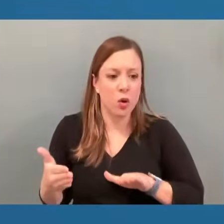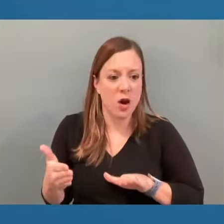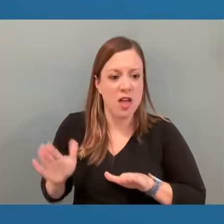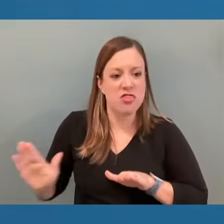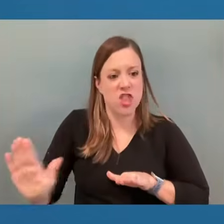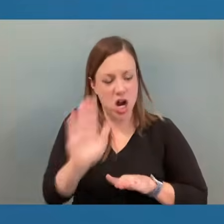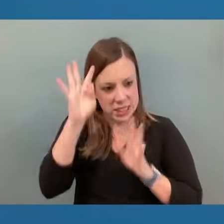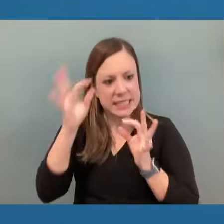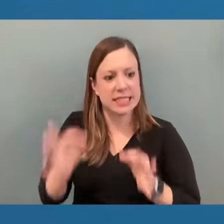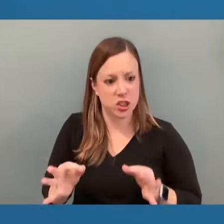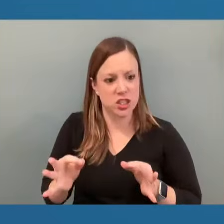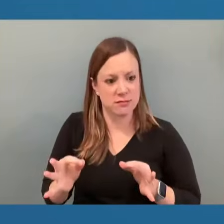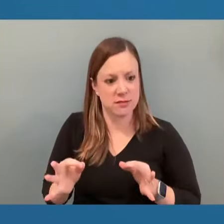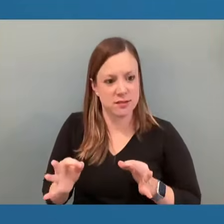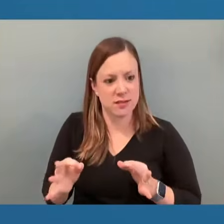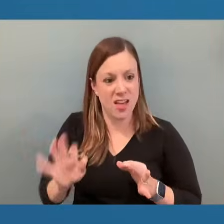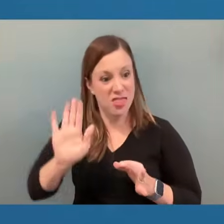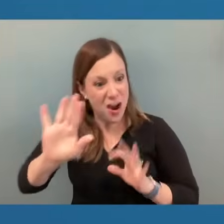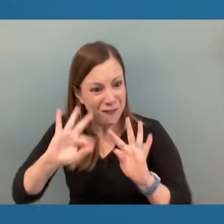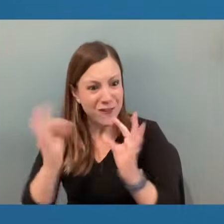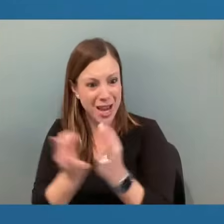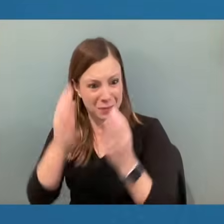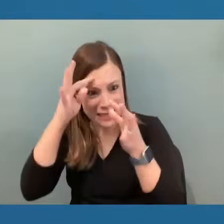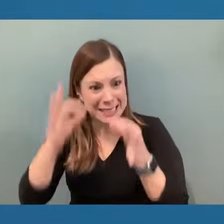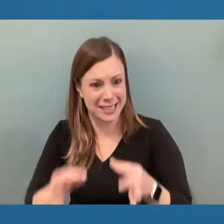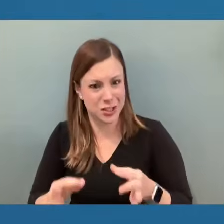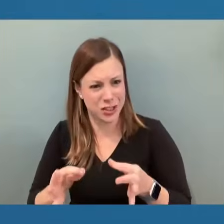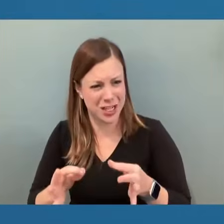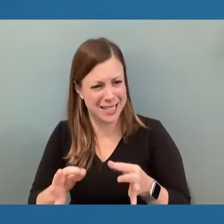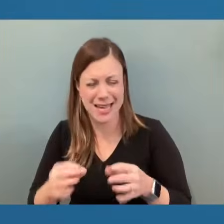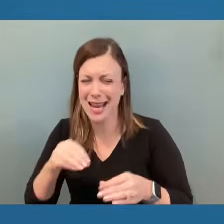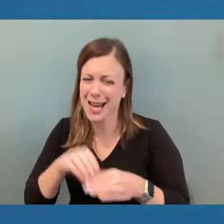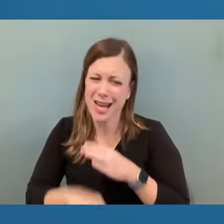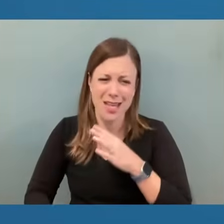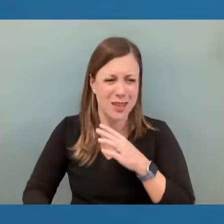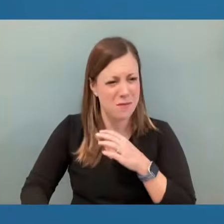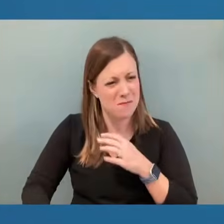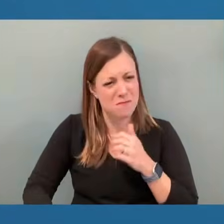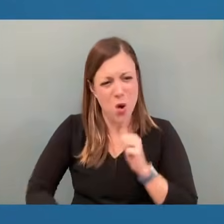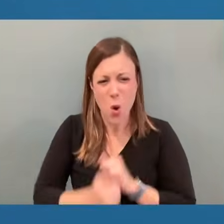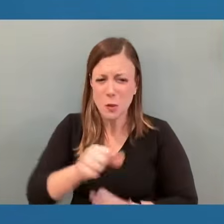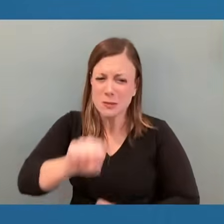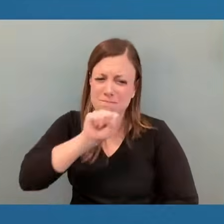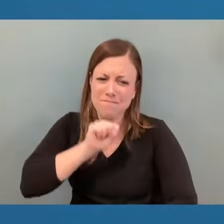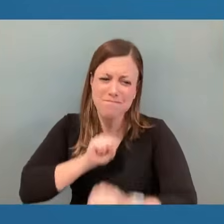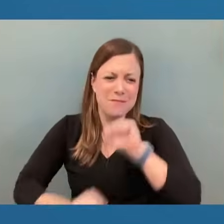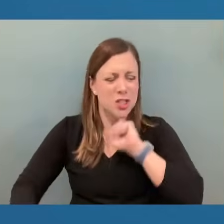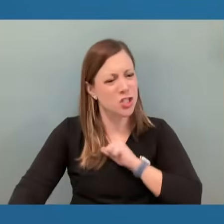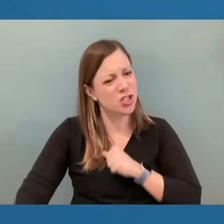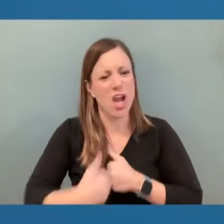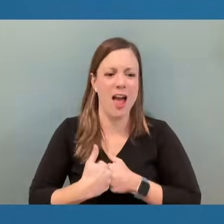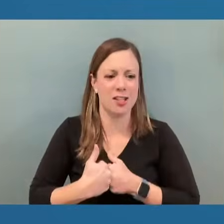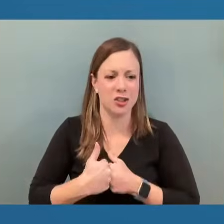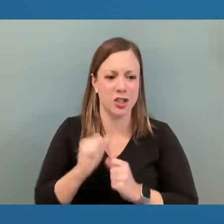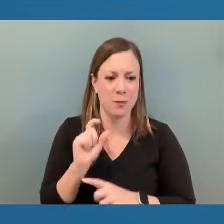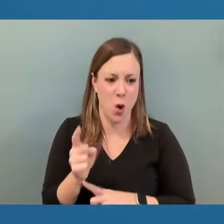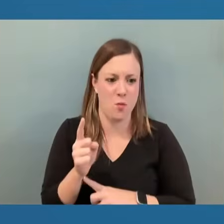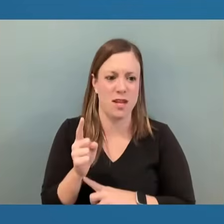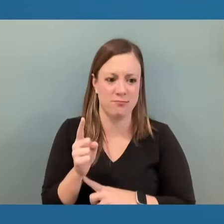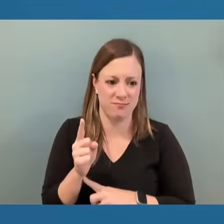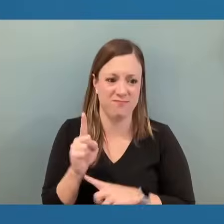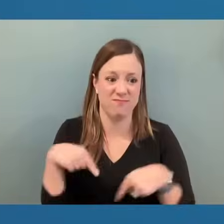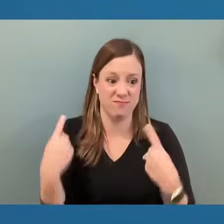families in one of the most difficult moments that a family can ever go through. I am in the